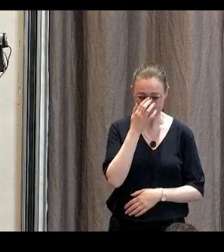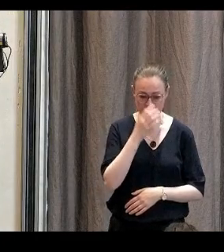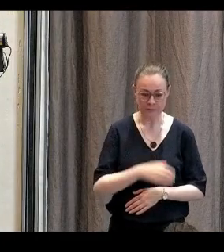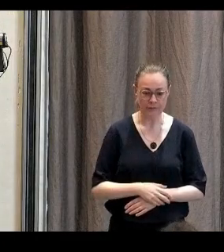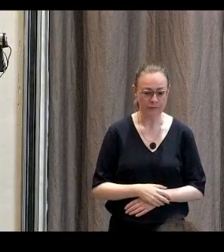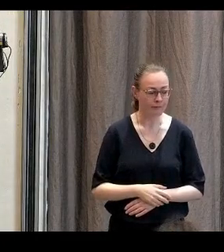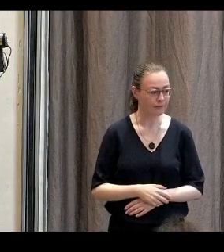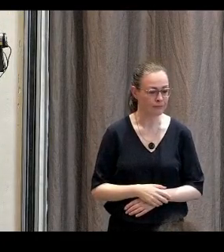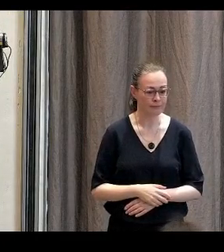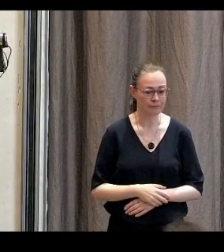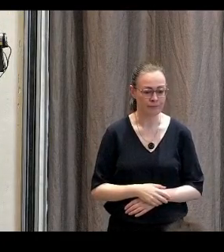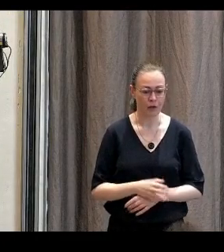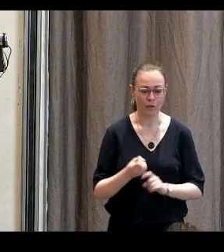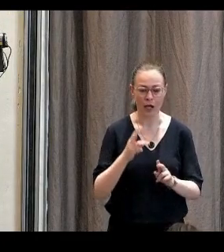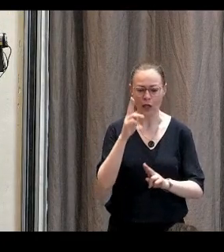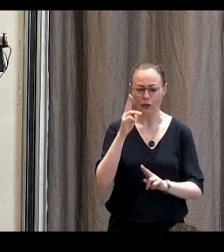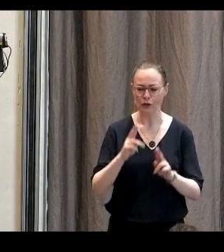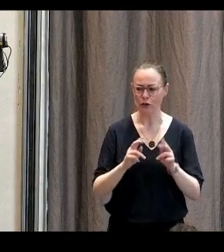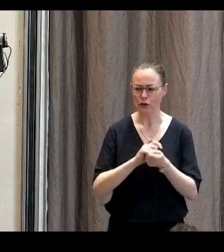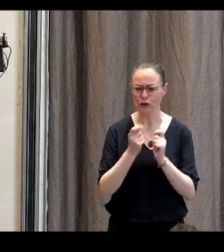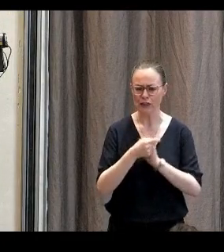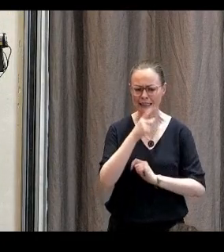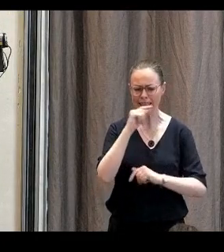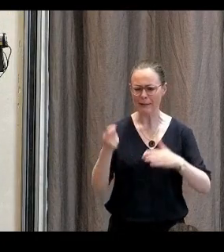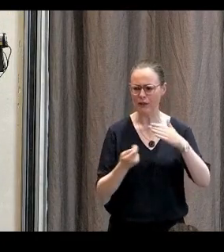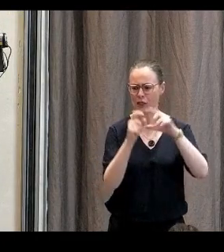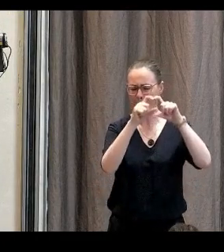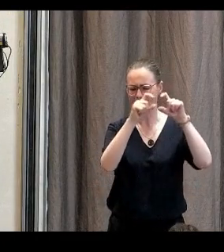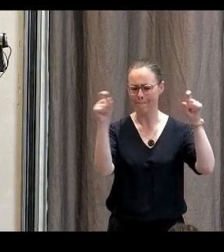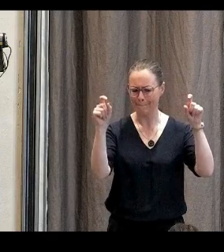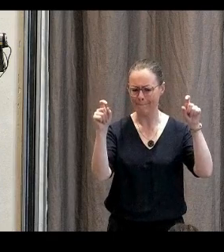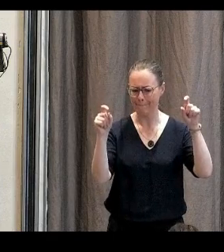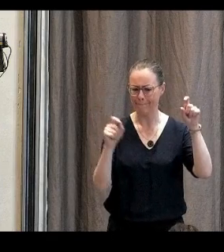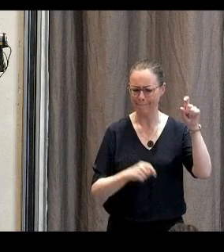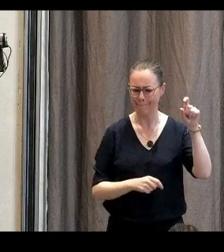I realise I should have changed the title on the top of this